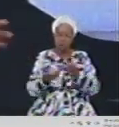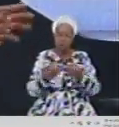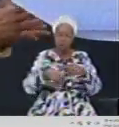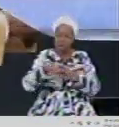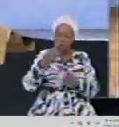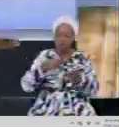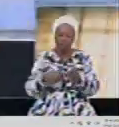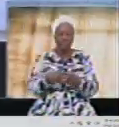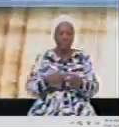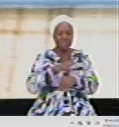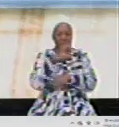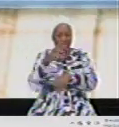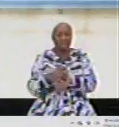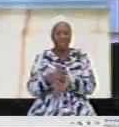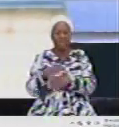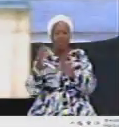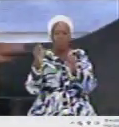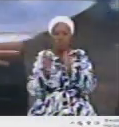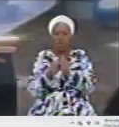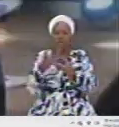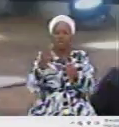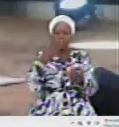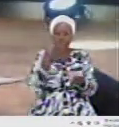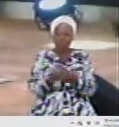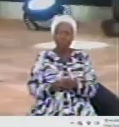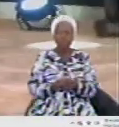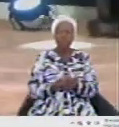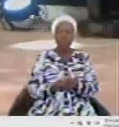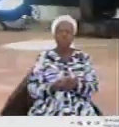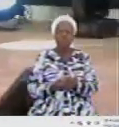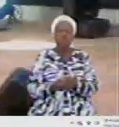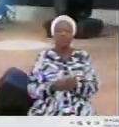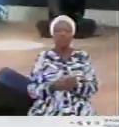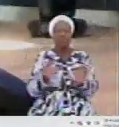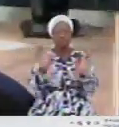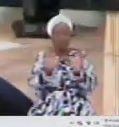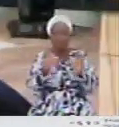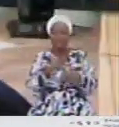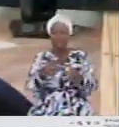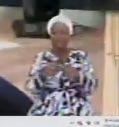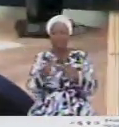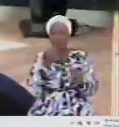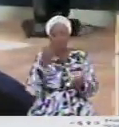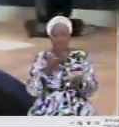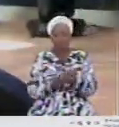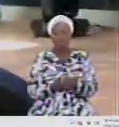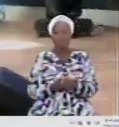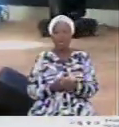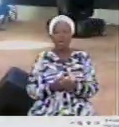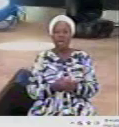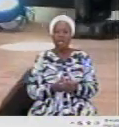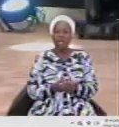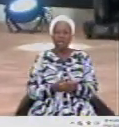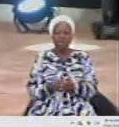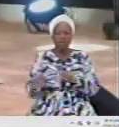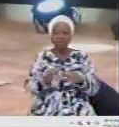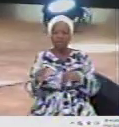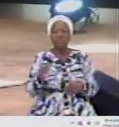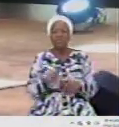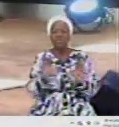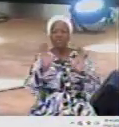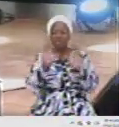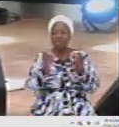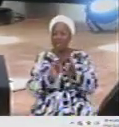earth with a do well certificate, with a well done certificate, that we know we came